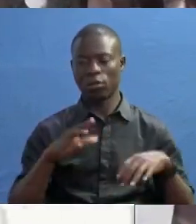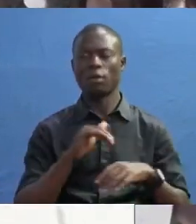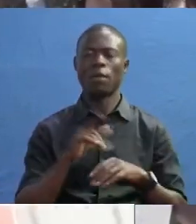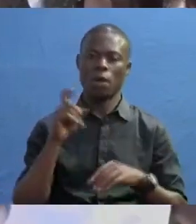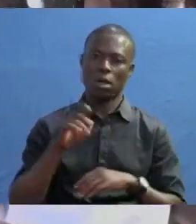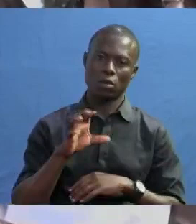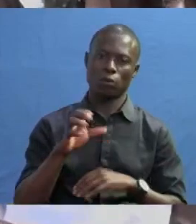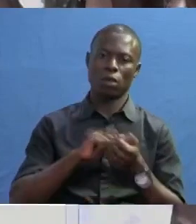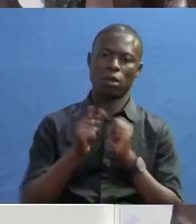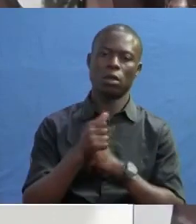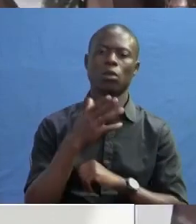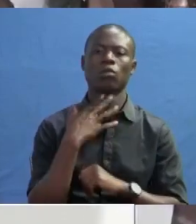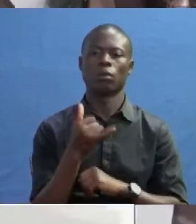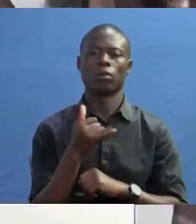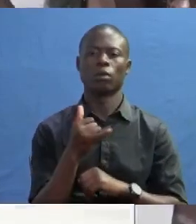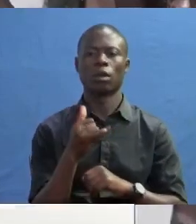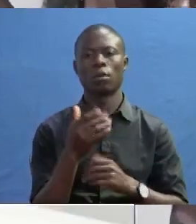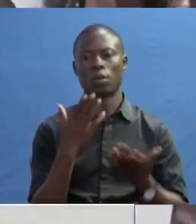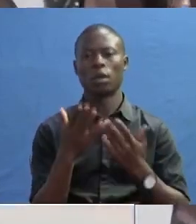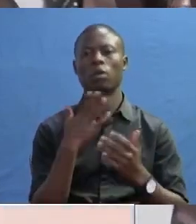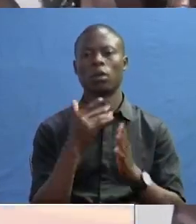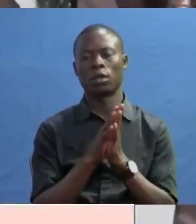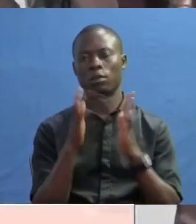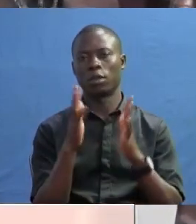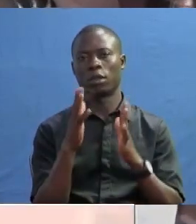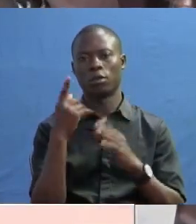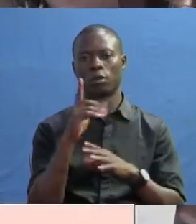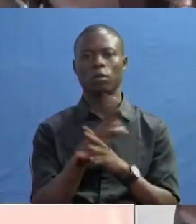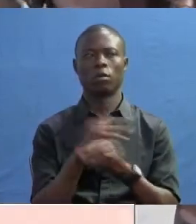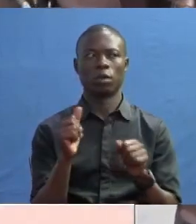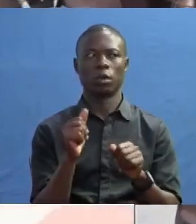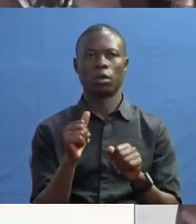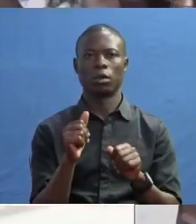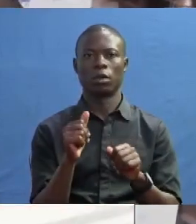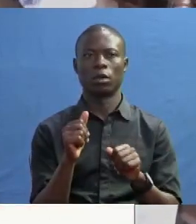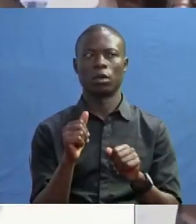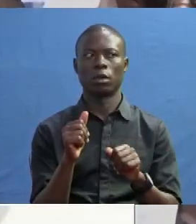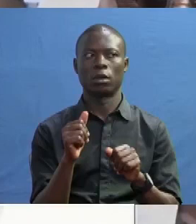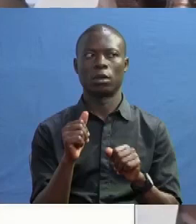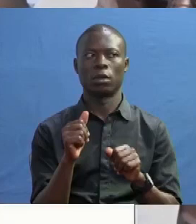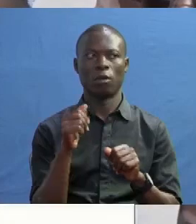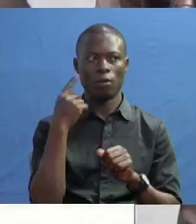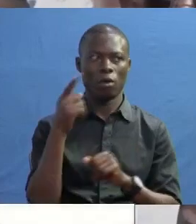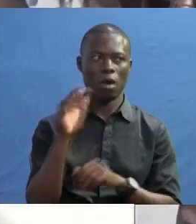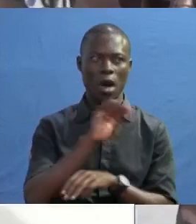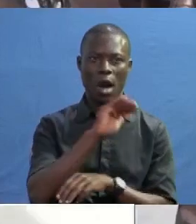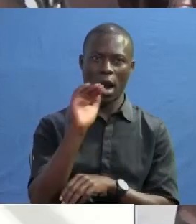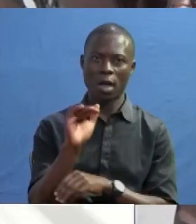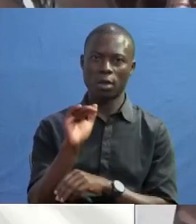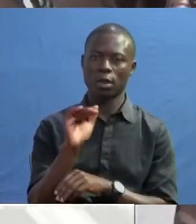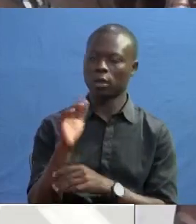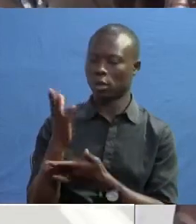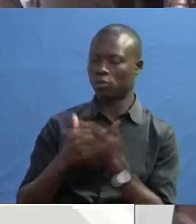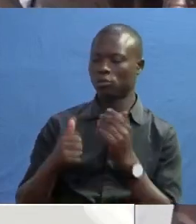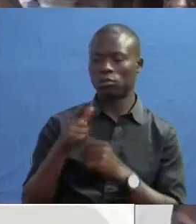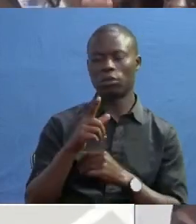push for the change we want. And at least I want to appreciate for the president for asking some of these